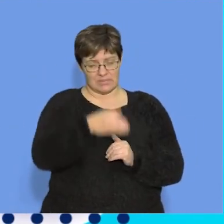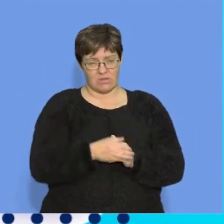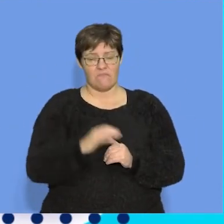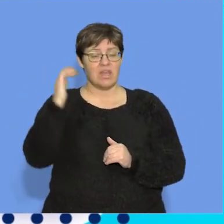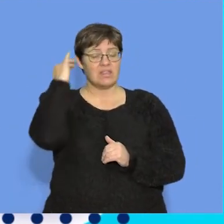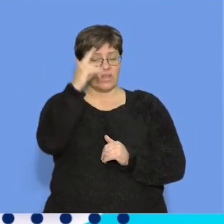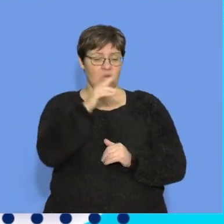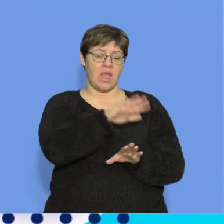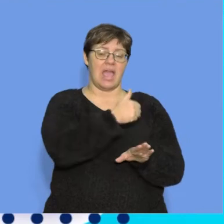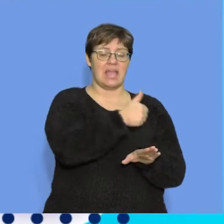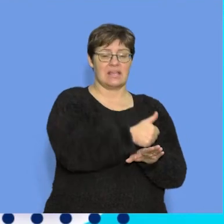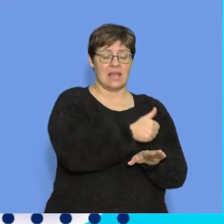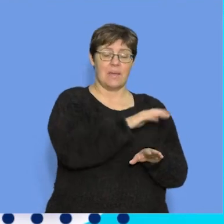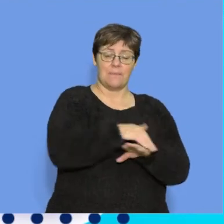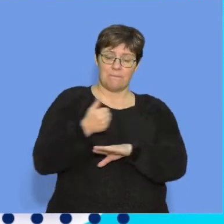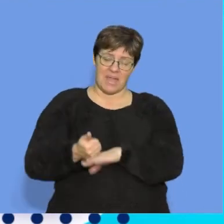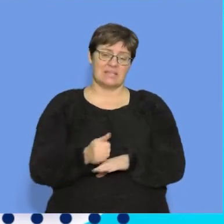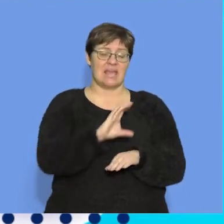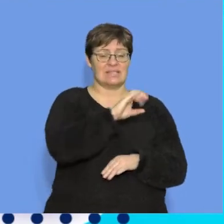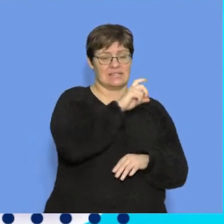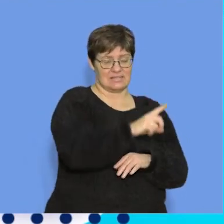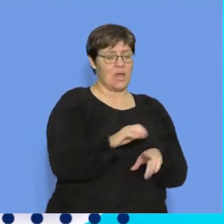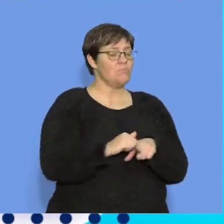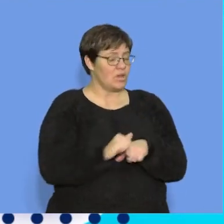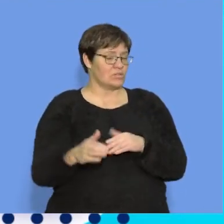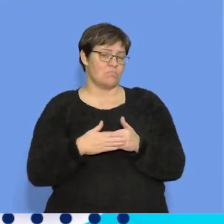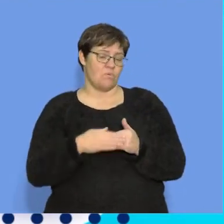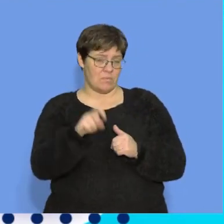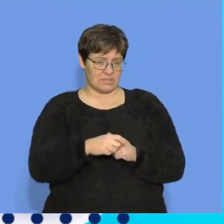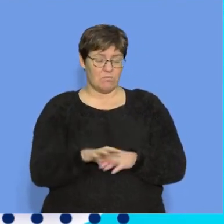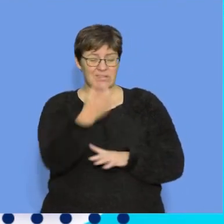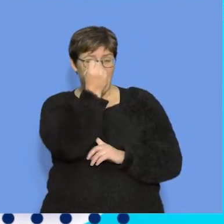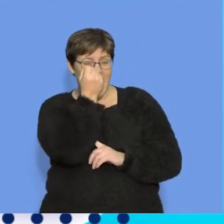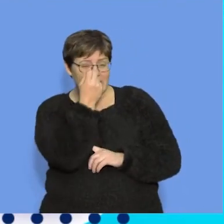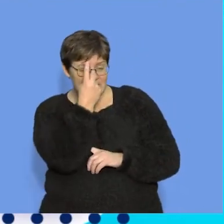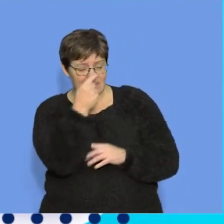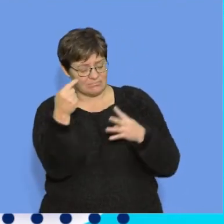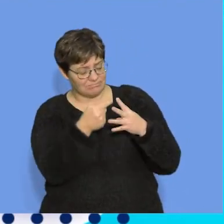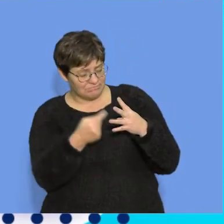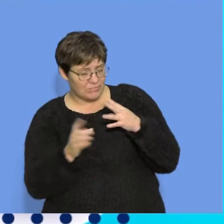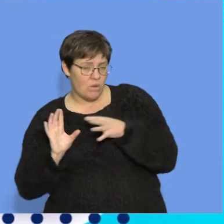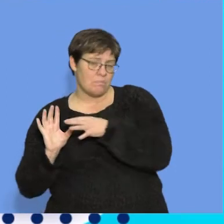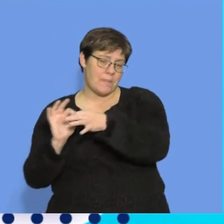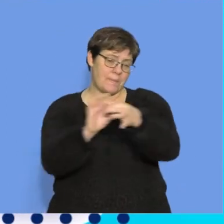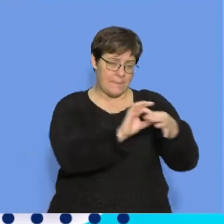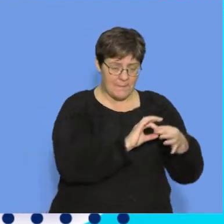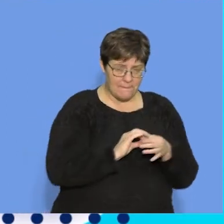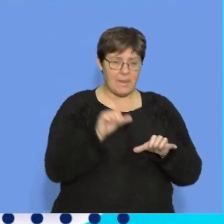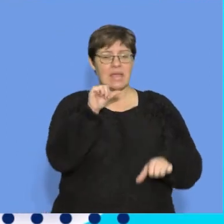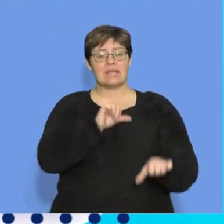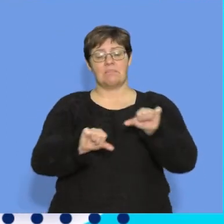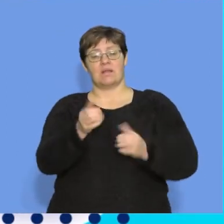theory of acids and bases. Please do some more practice and make sure that you understand these are all related to